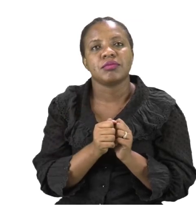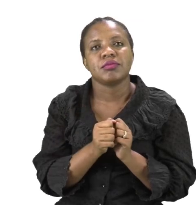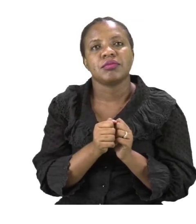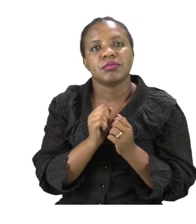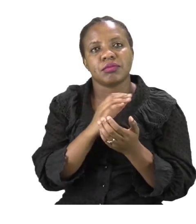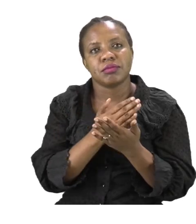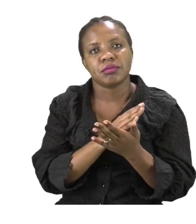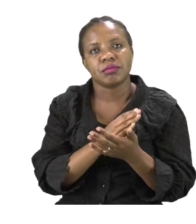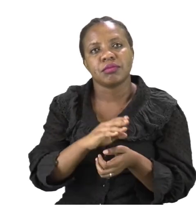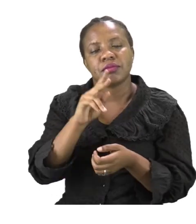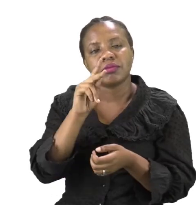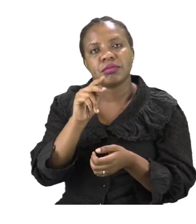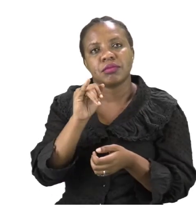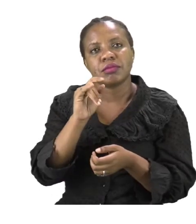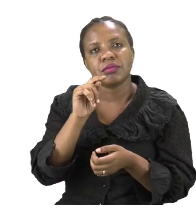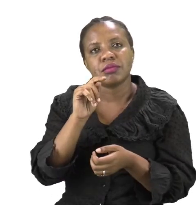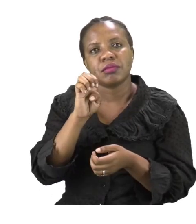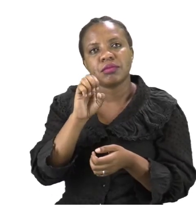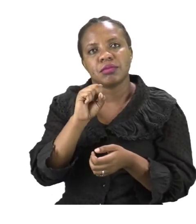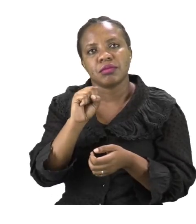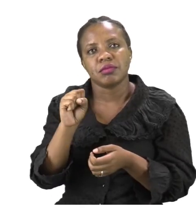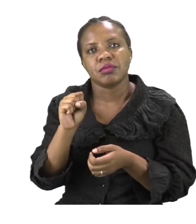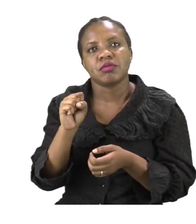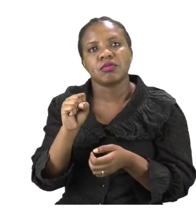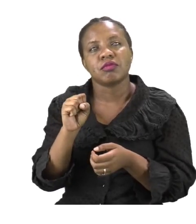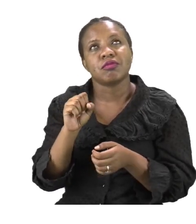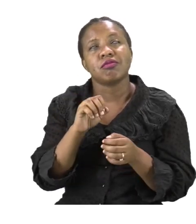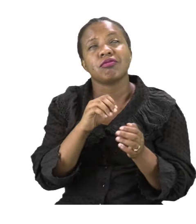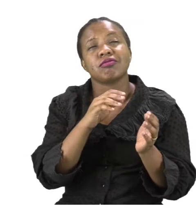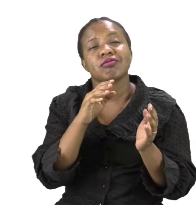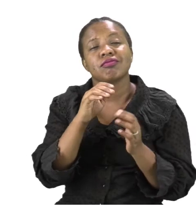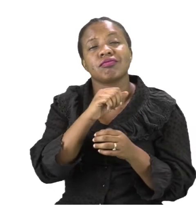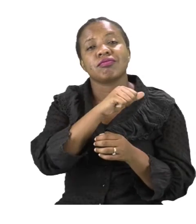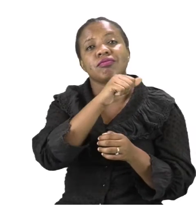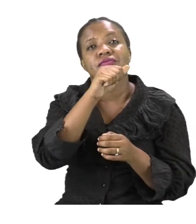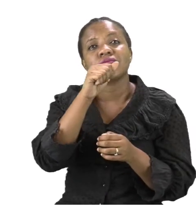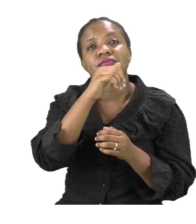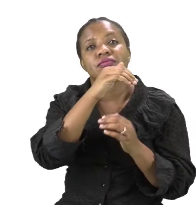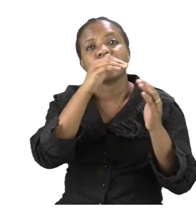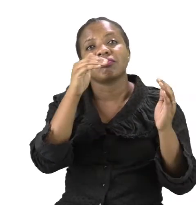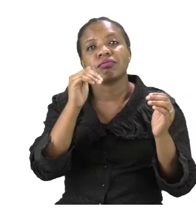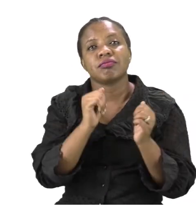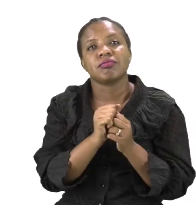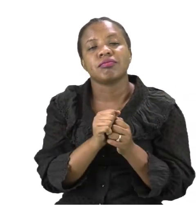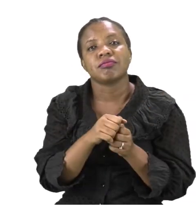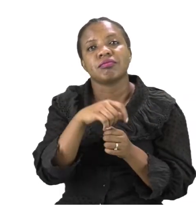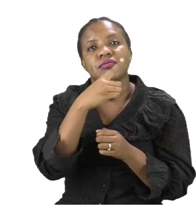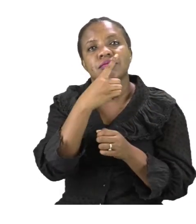air. 17 of them crashed and then there were 27